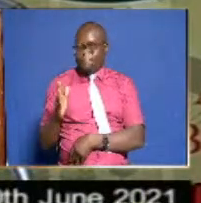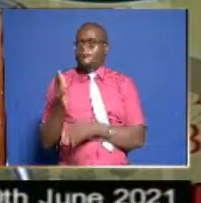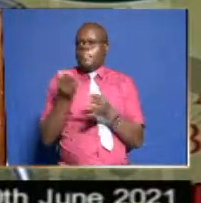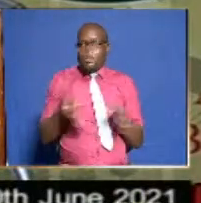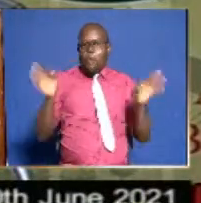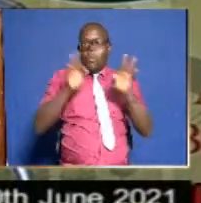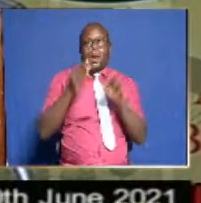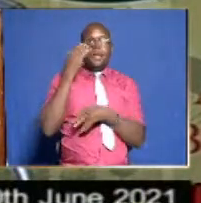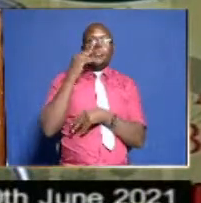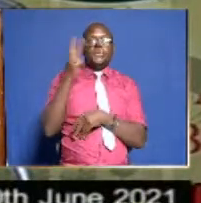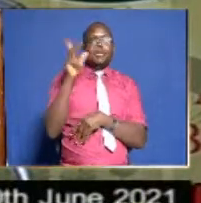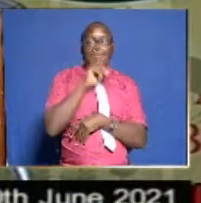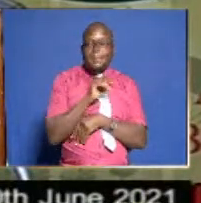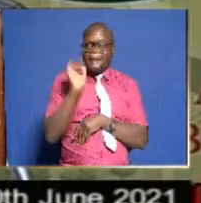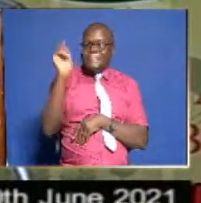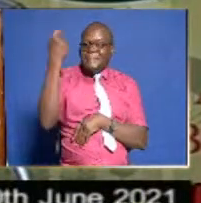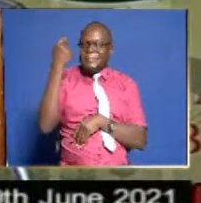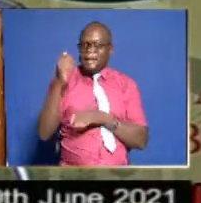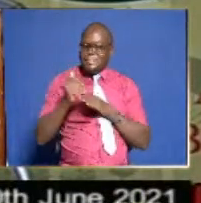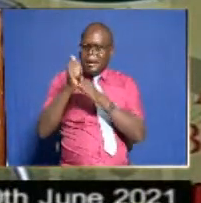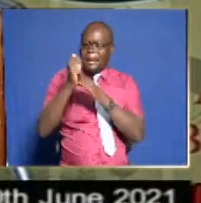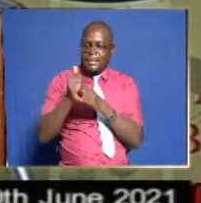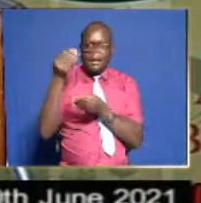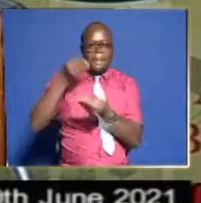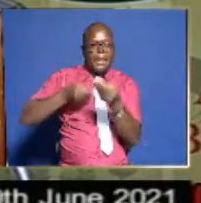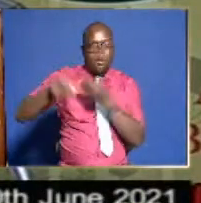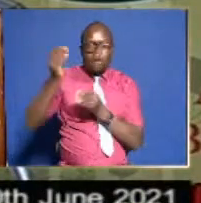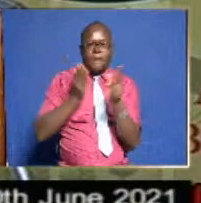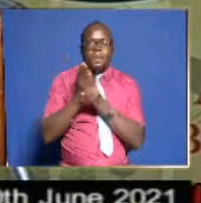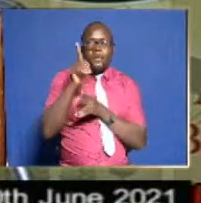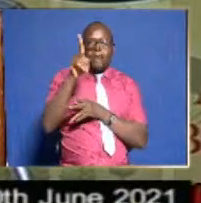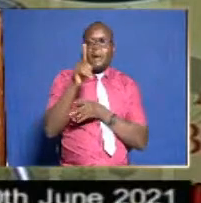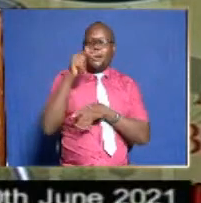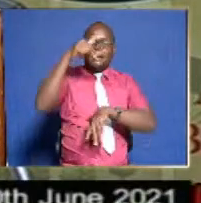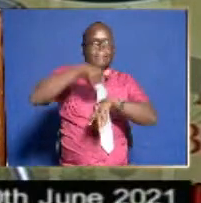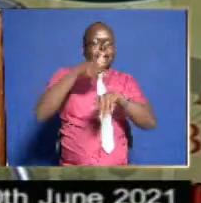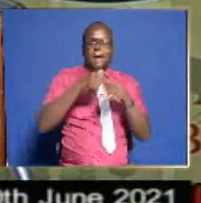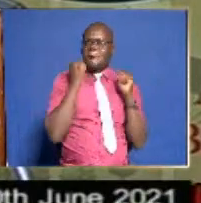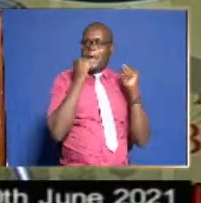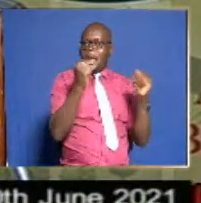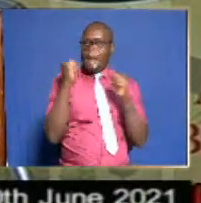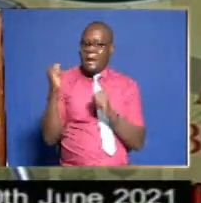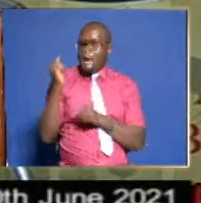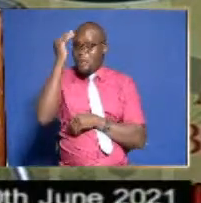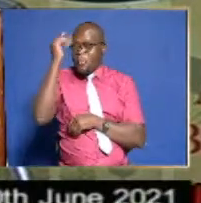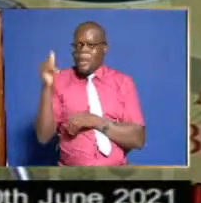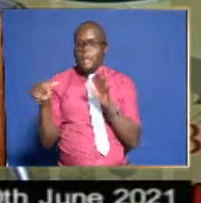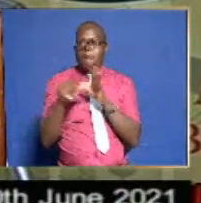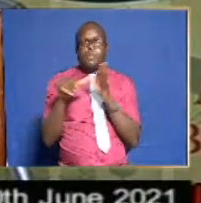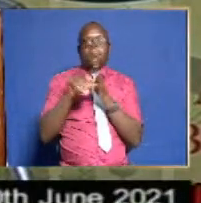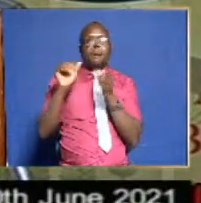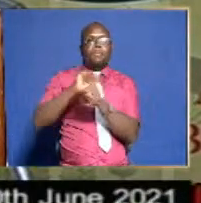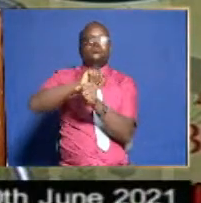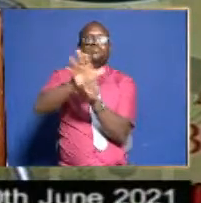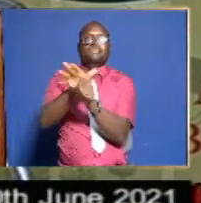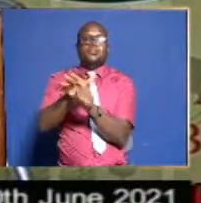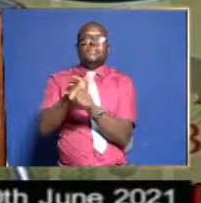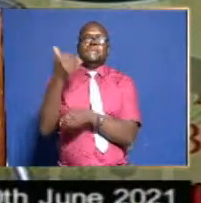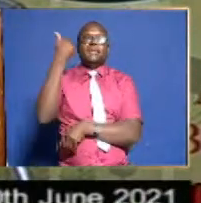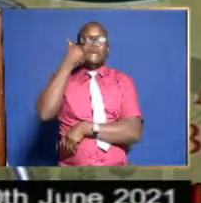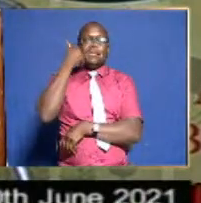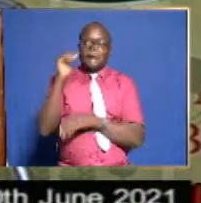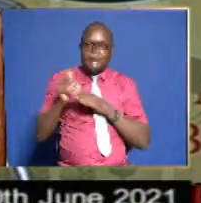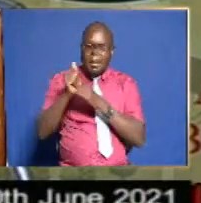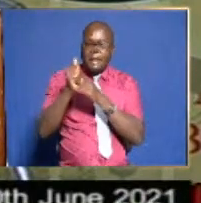to note that our president has steered our economy through one of the most difficult periods occasioned by the COVID-19 pandemic. His leadership